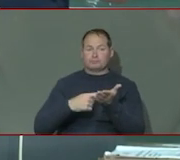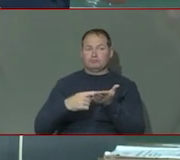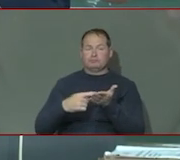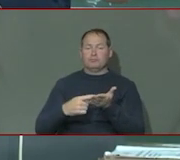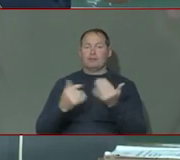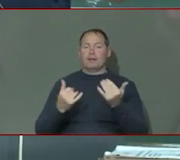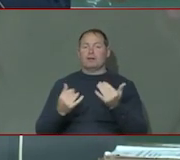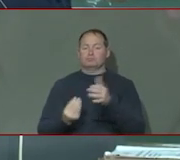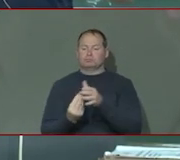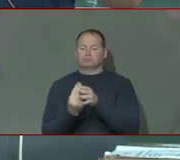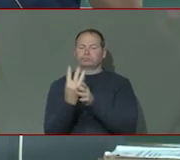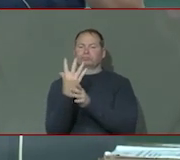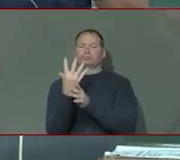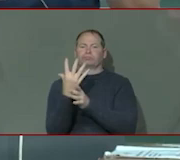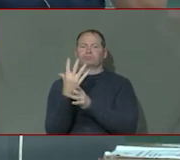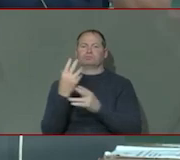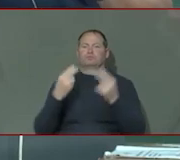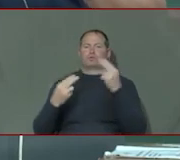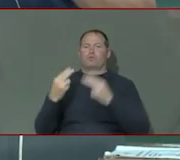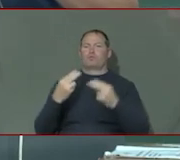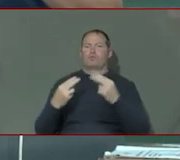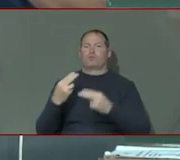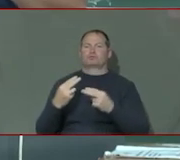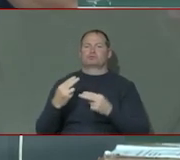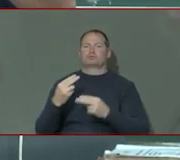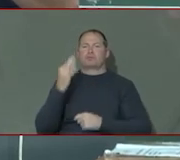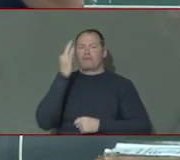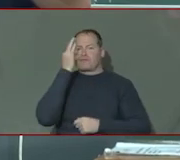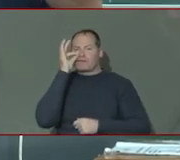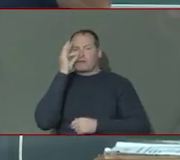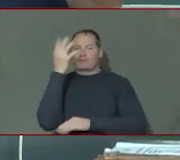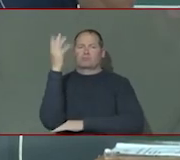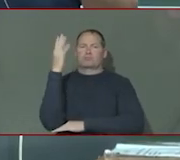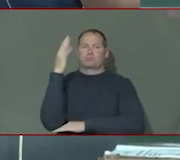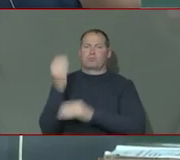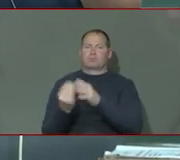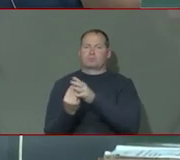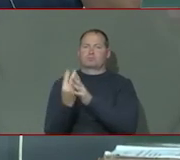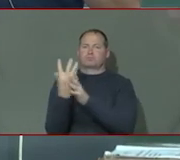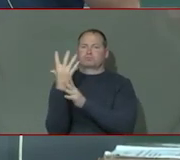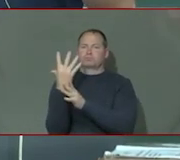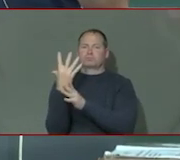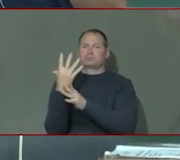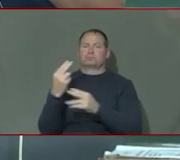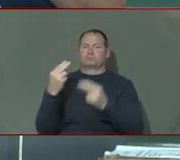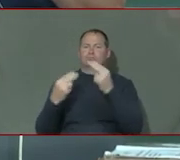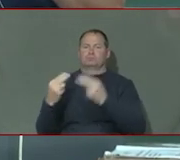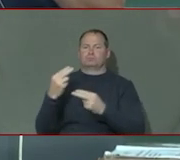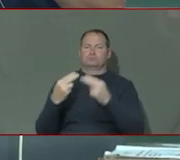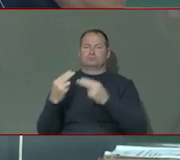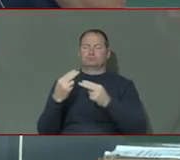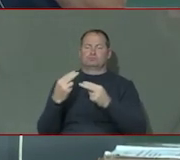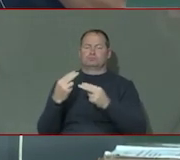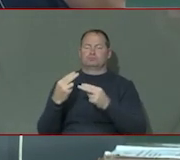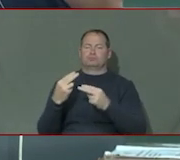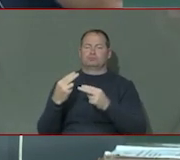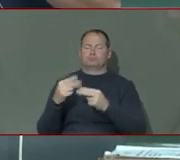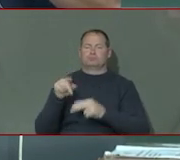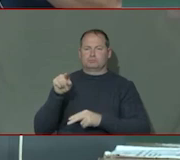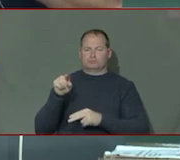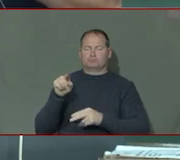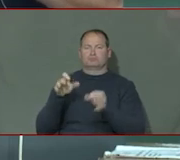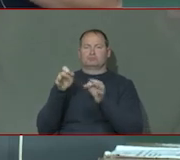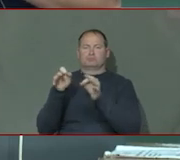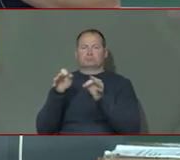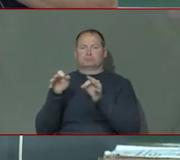plant hormones, because quite a number of learners have asked me about plant hormones because they don't understand it that well. Today we